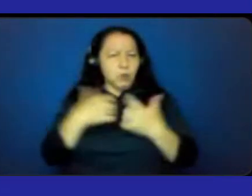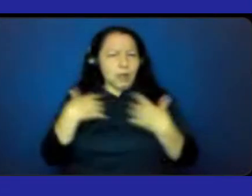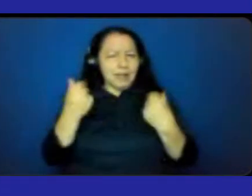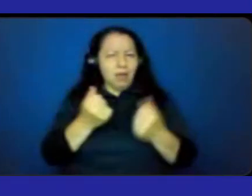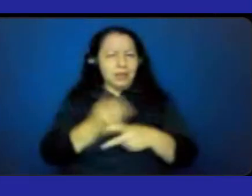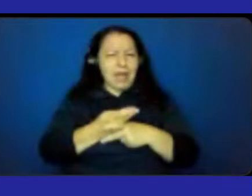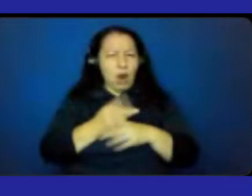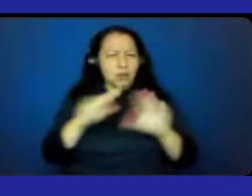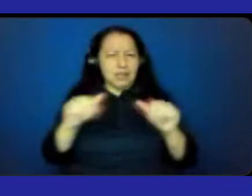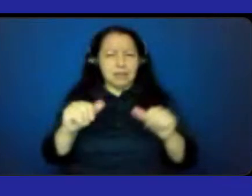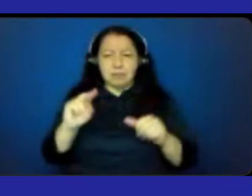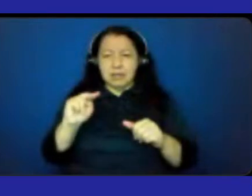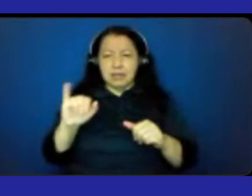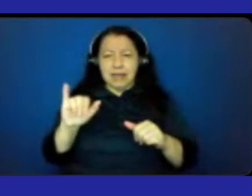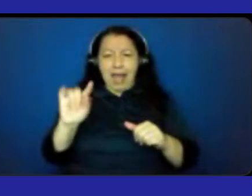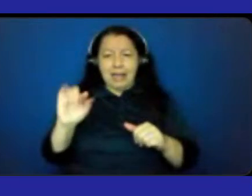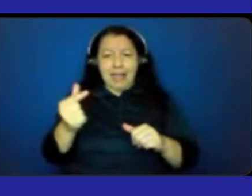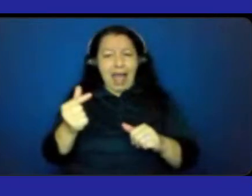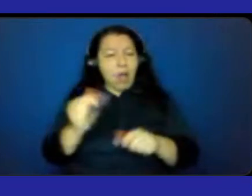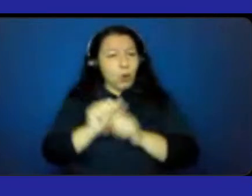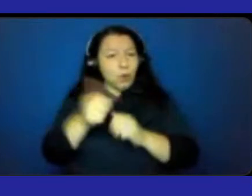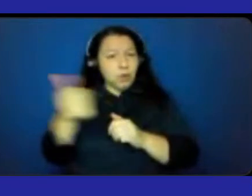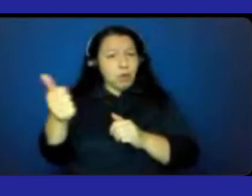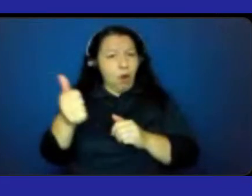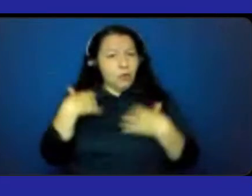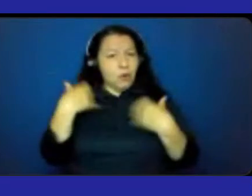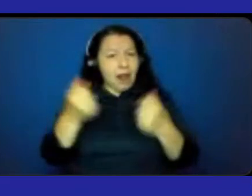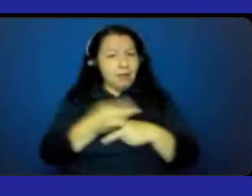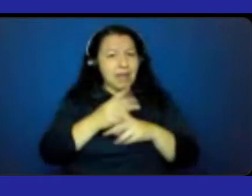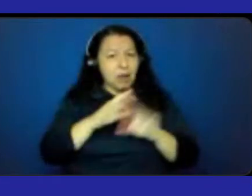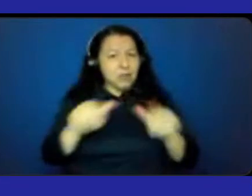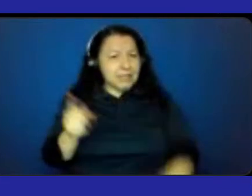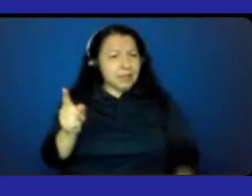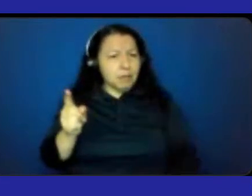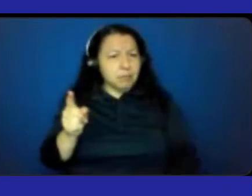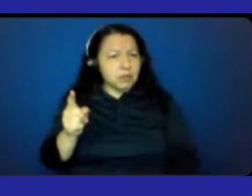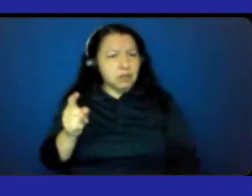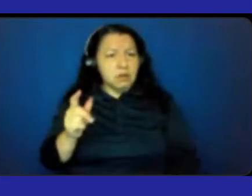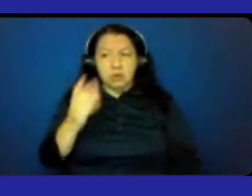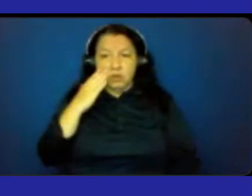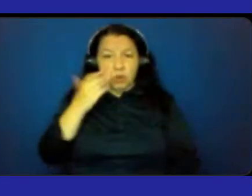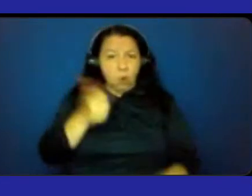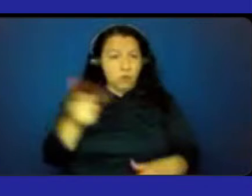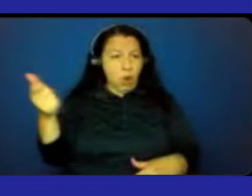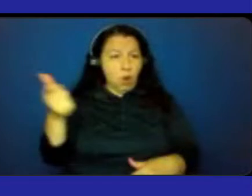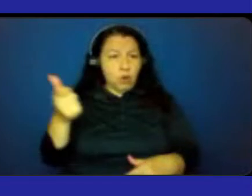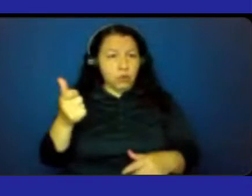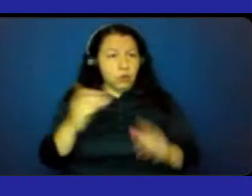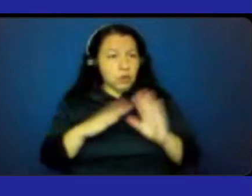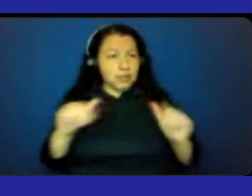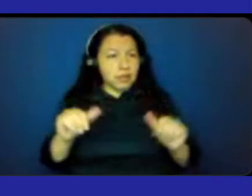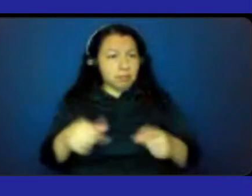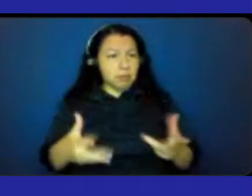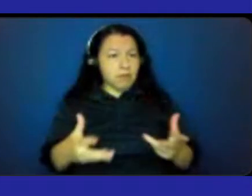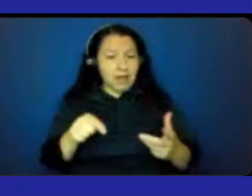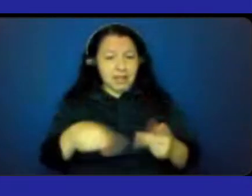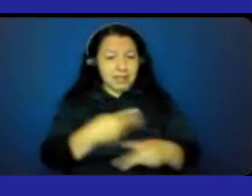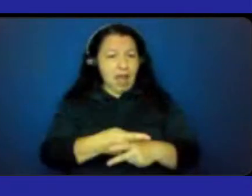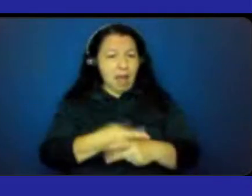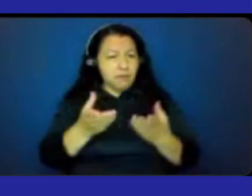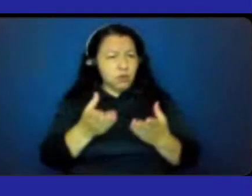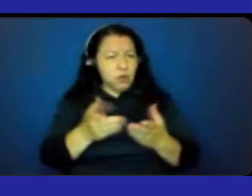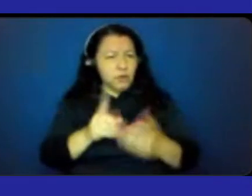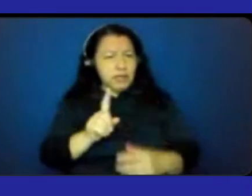healthcare system? Or do we know of any other systems that are providing even remotely, these type of